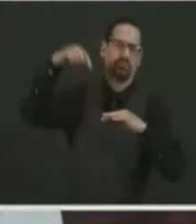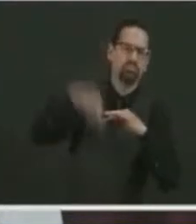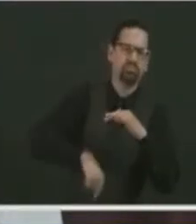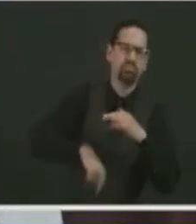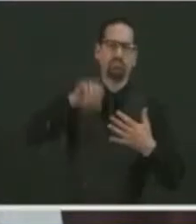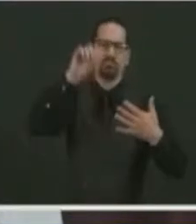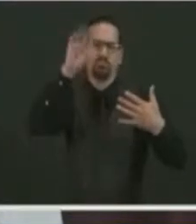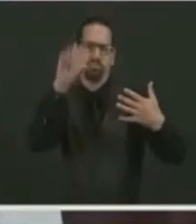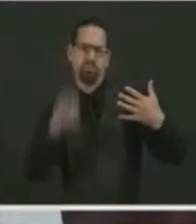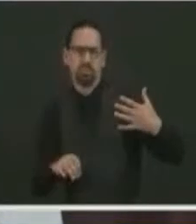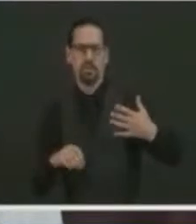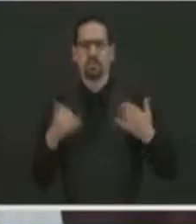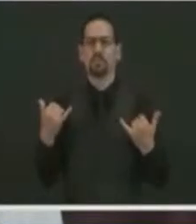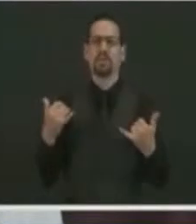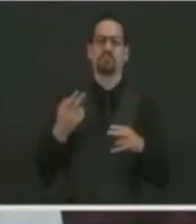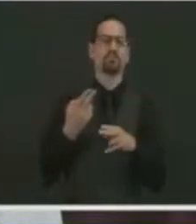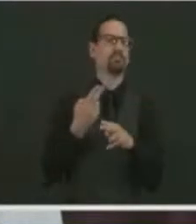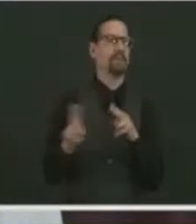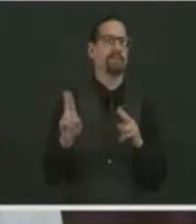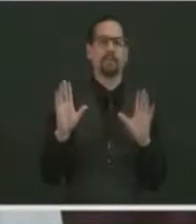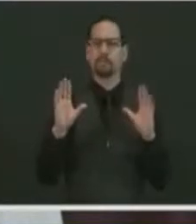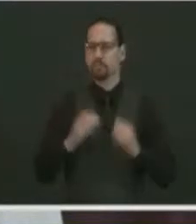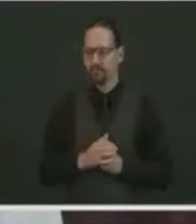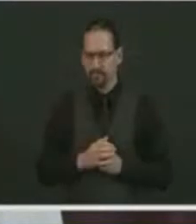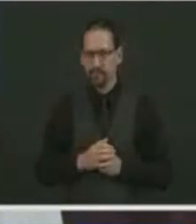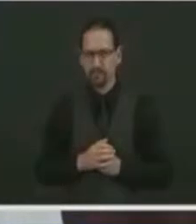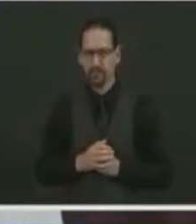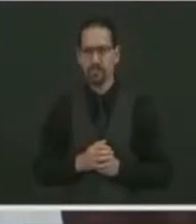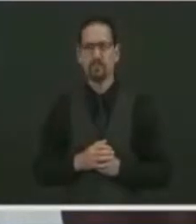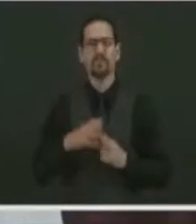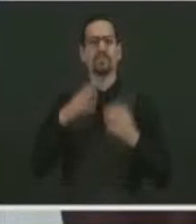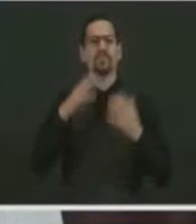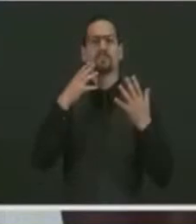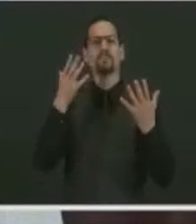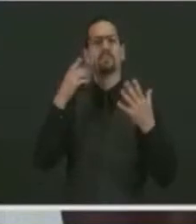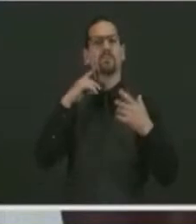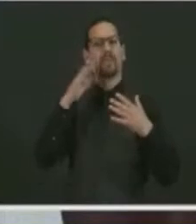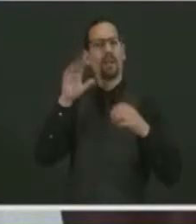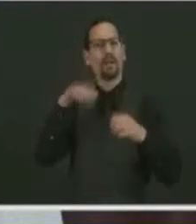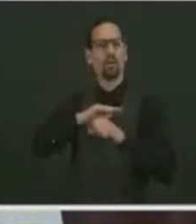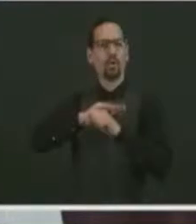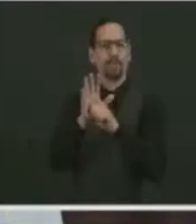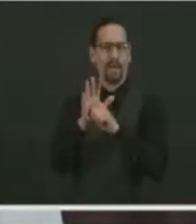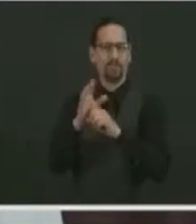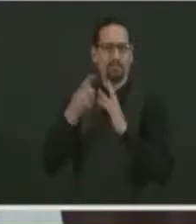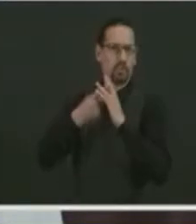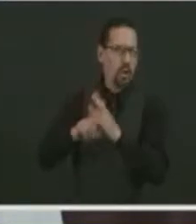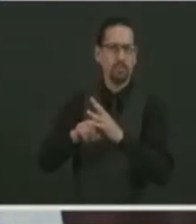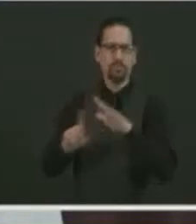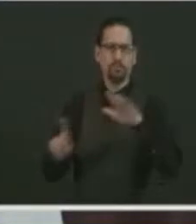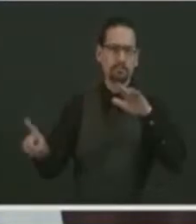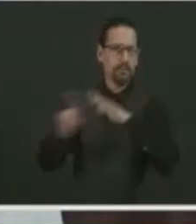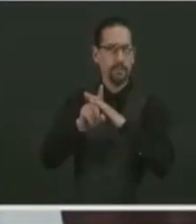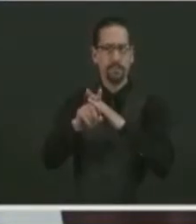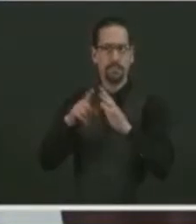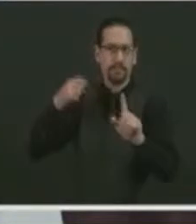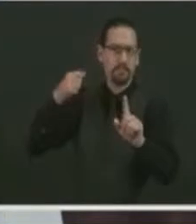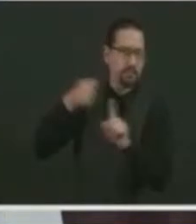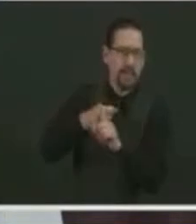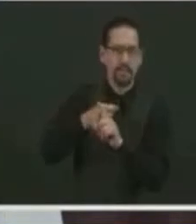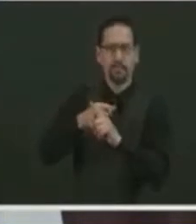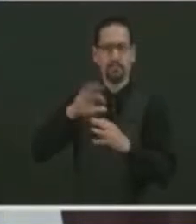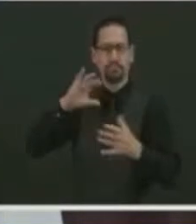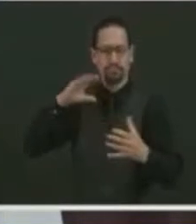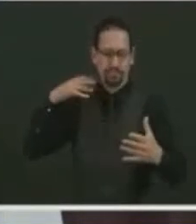Since the start of the crisis, sadly, we've lost 655 Rhode Islanders to the virus. And as I said